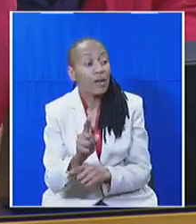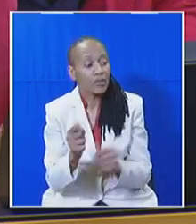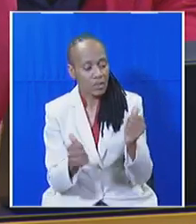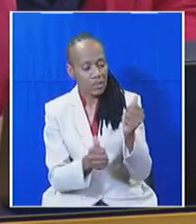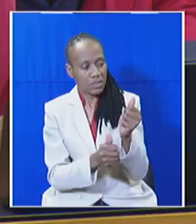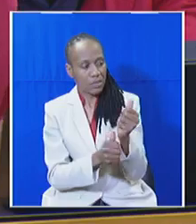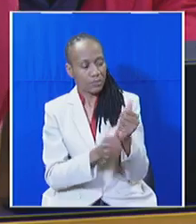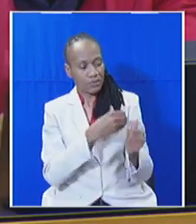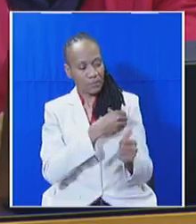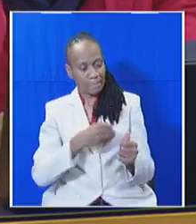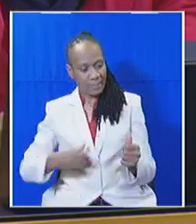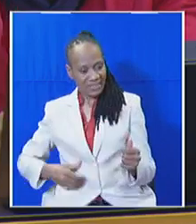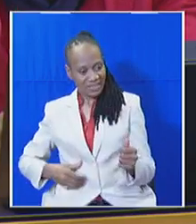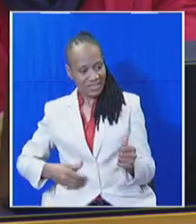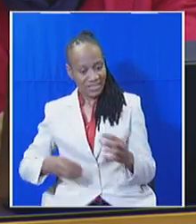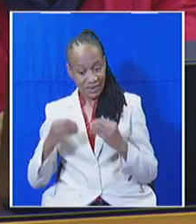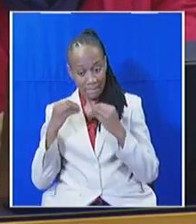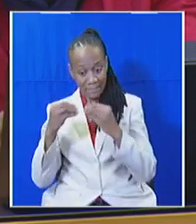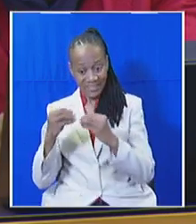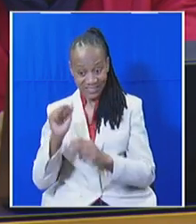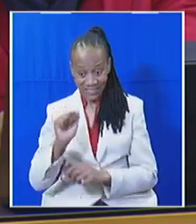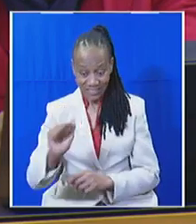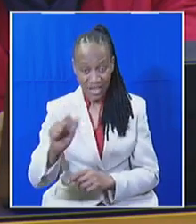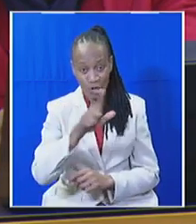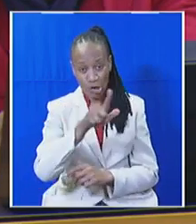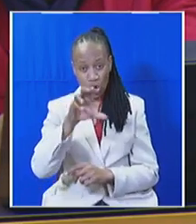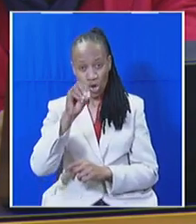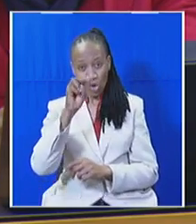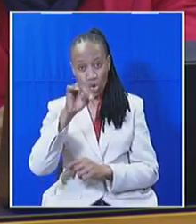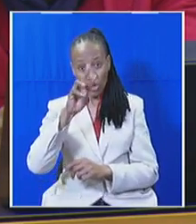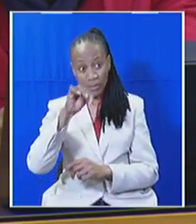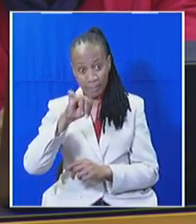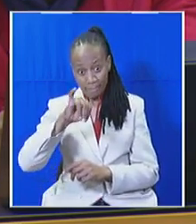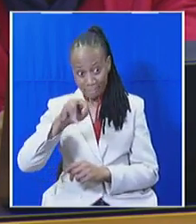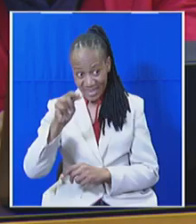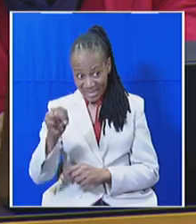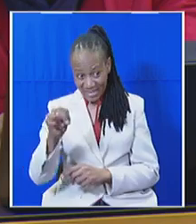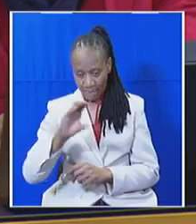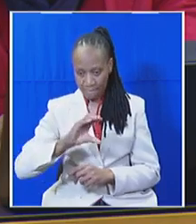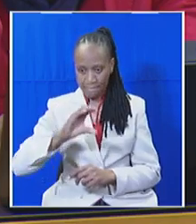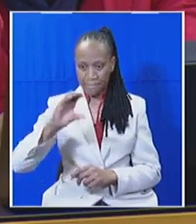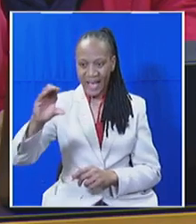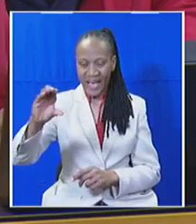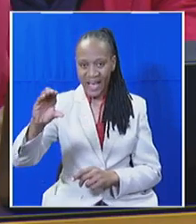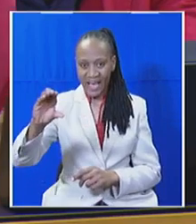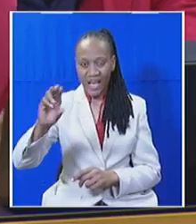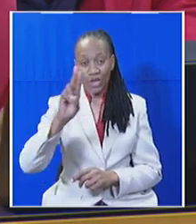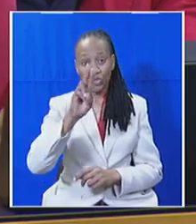Ramaphosa's company, Lonmin, which has diverted 1.2 billion of